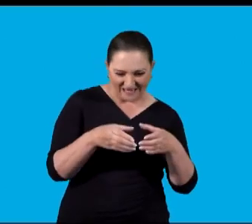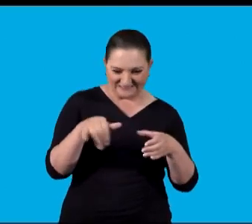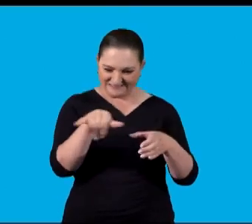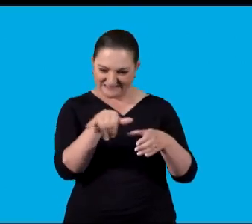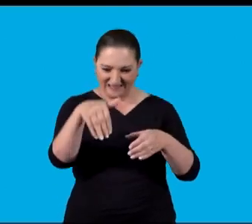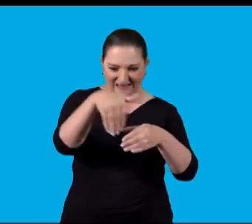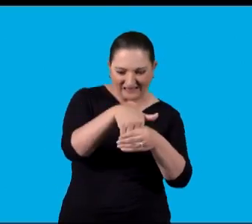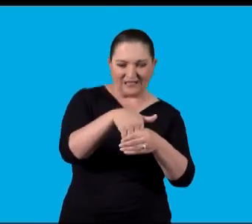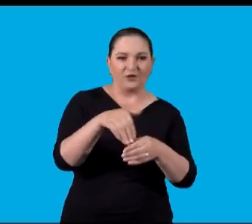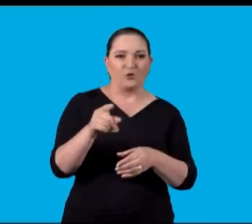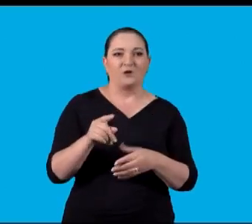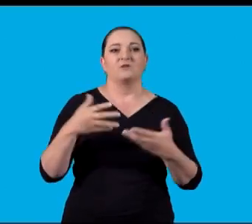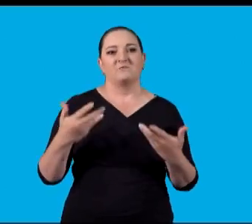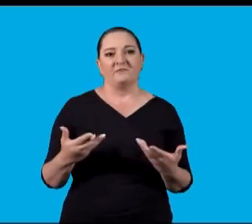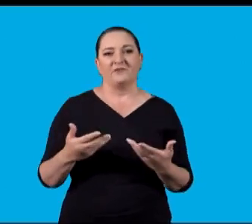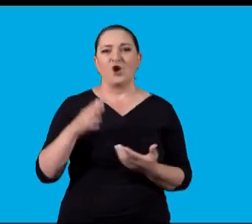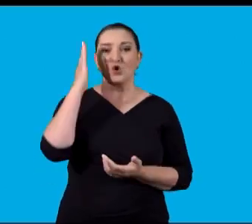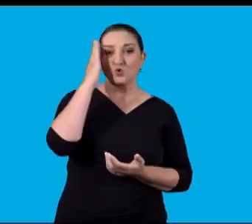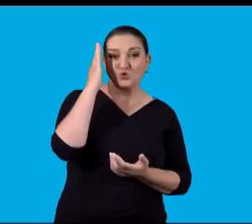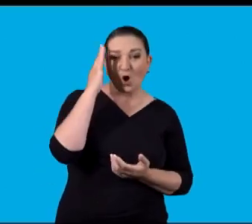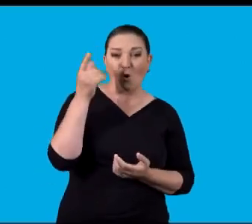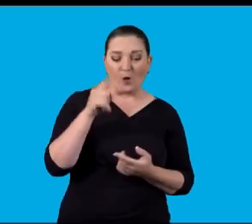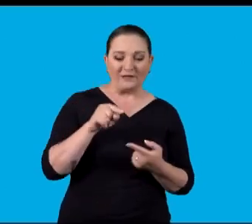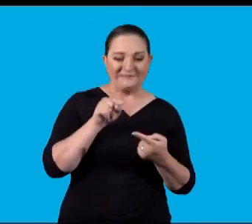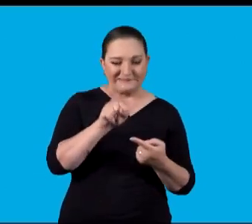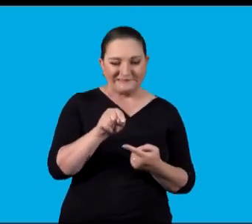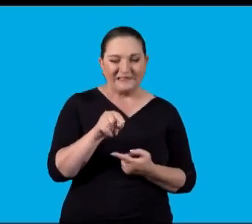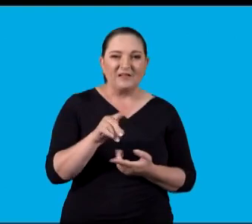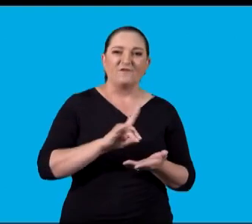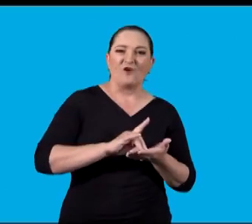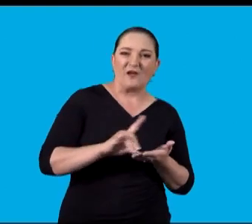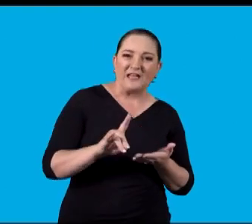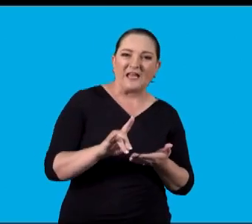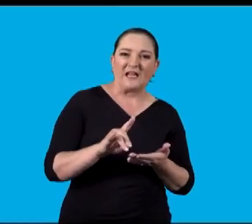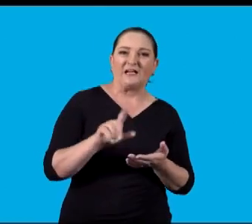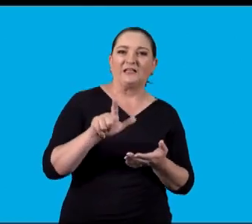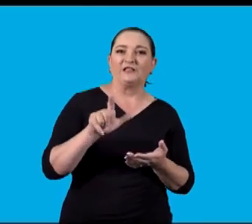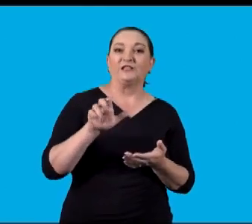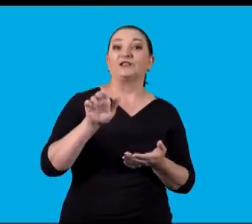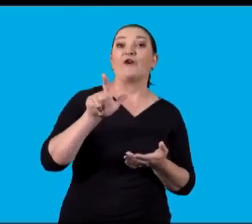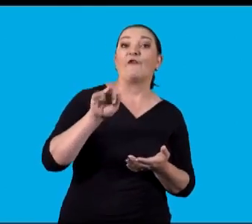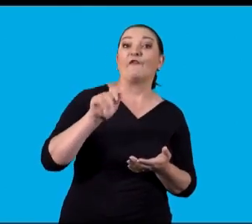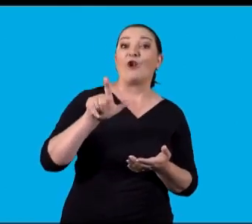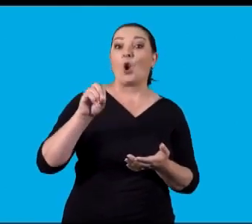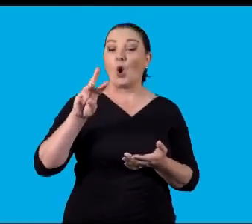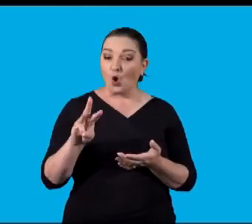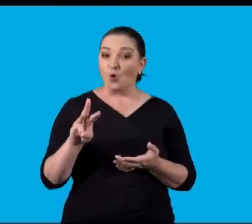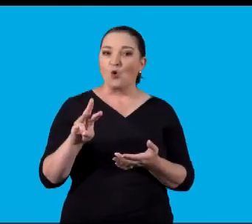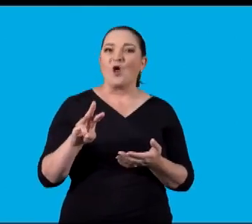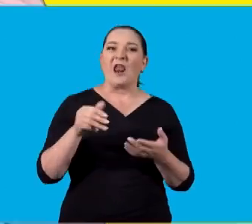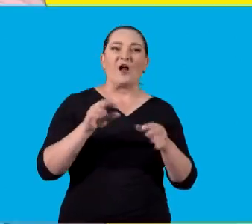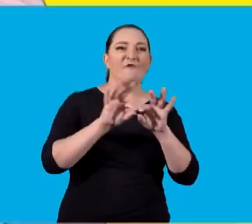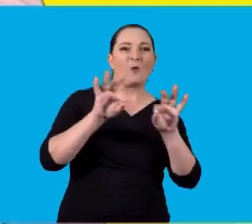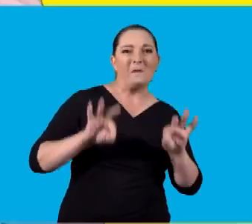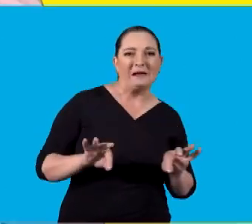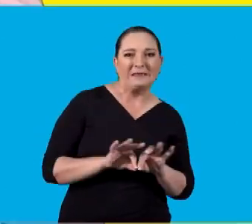as financing activities. So it has to do with you knowing the format of the cash flow statement. It is very important that you know your format so